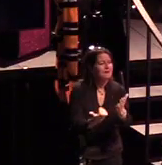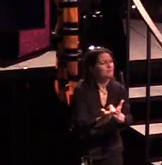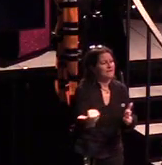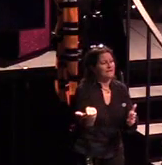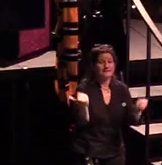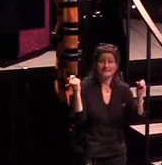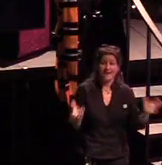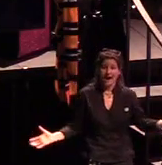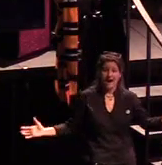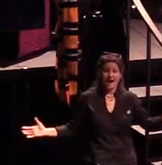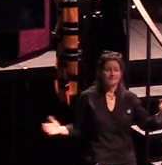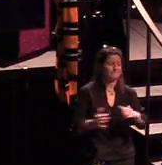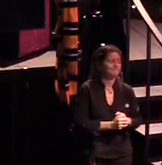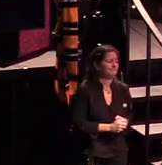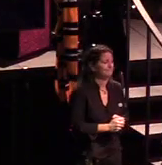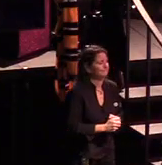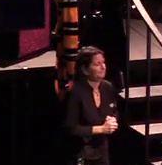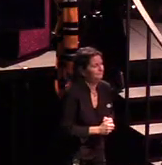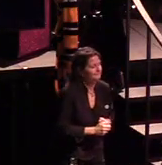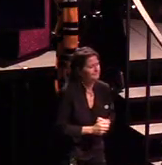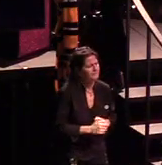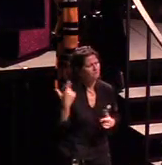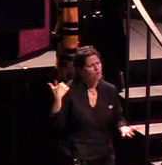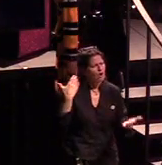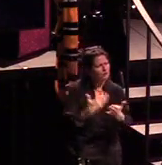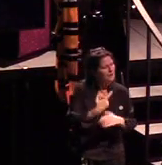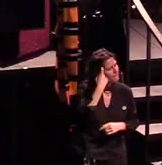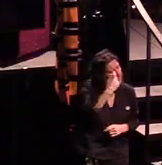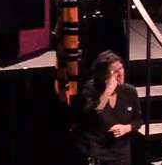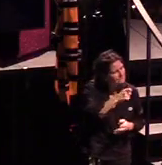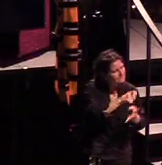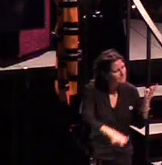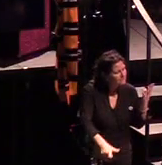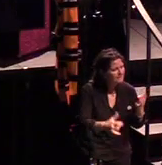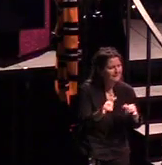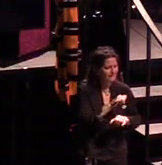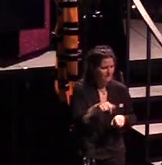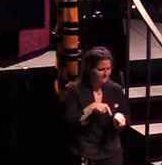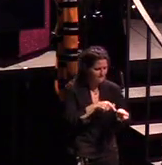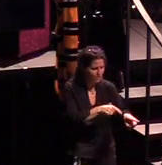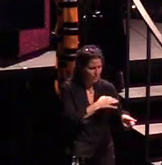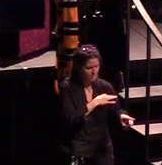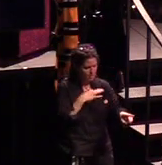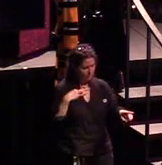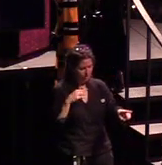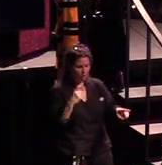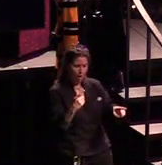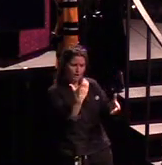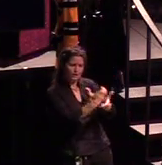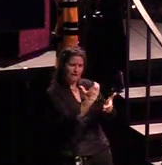for a long time thinking about disability followed either a medical or charity model